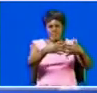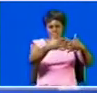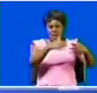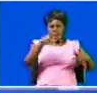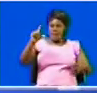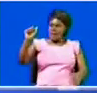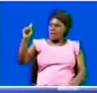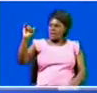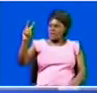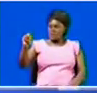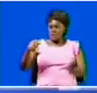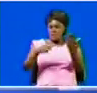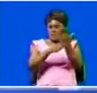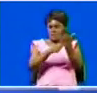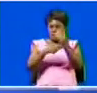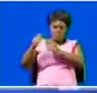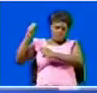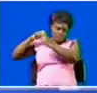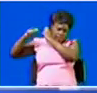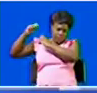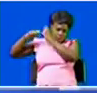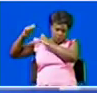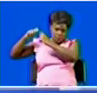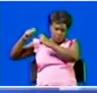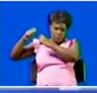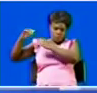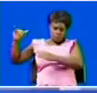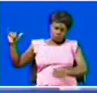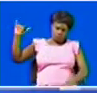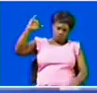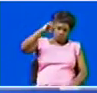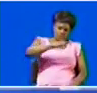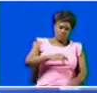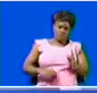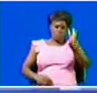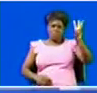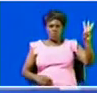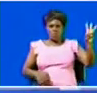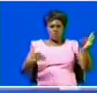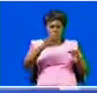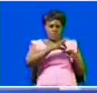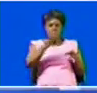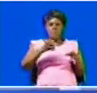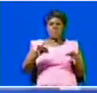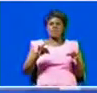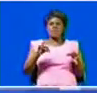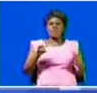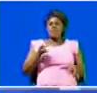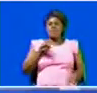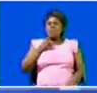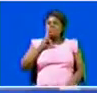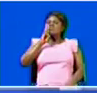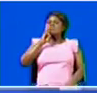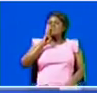you know, what we call the penetration of imported Western style spirits like Scotch whiskey, Irish